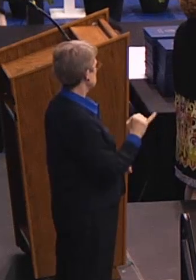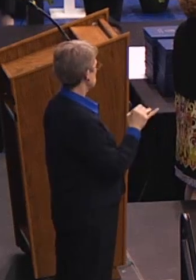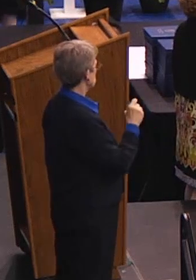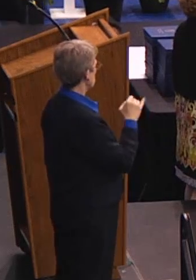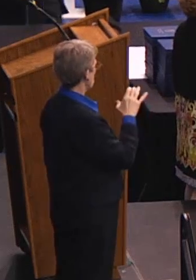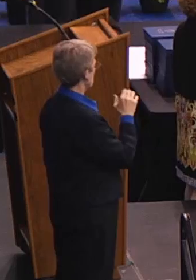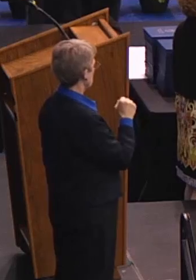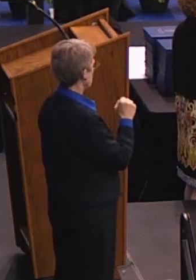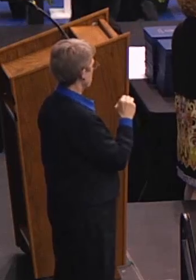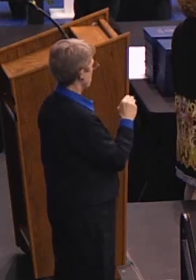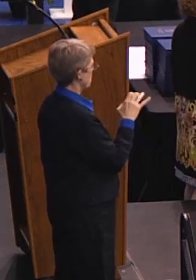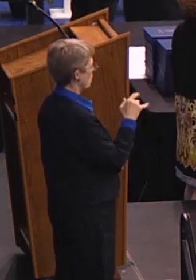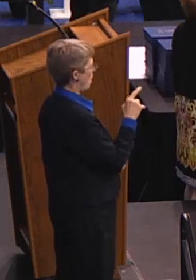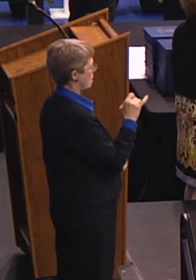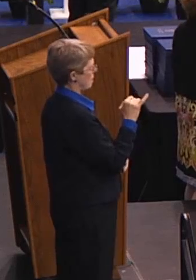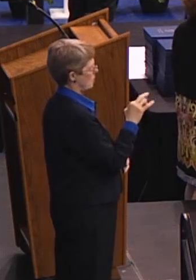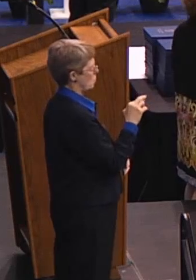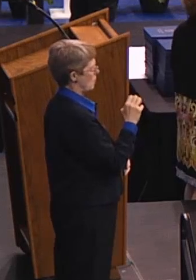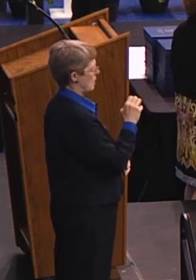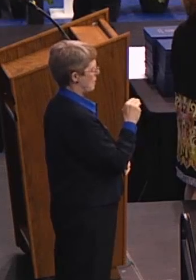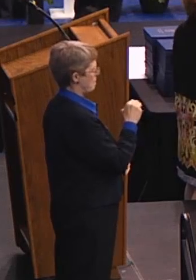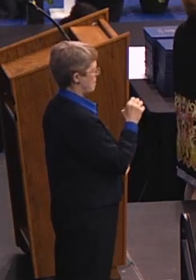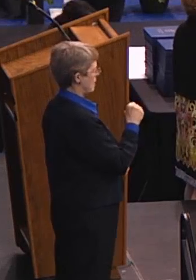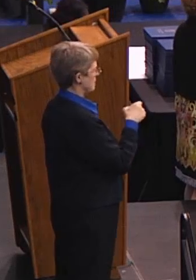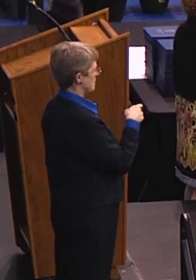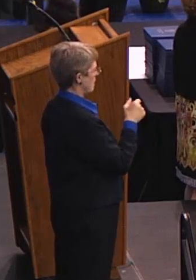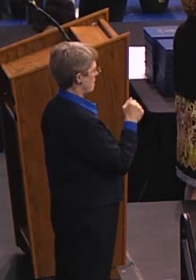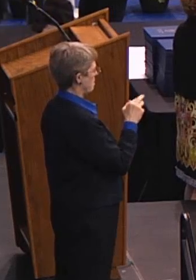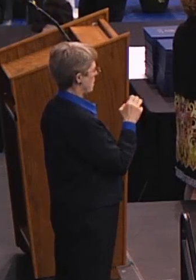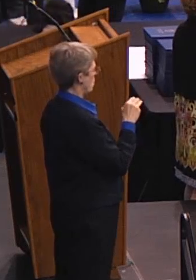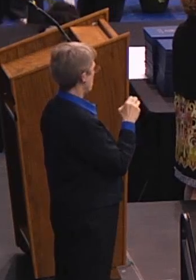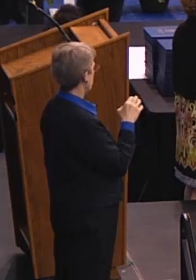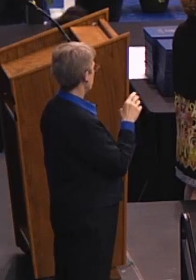Jessica M. Collier, EMS paramedic.